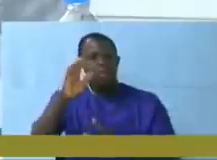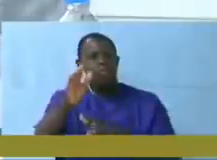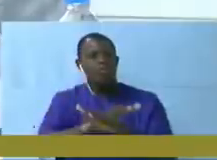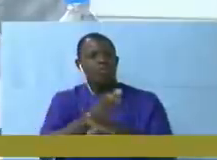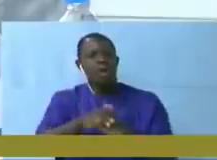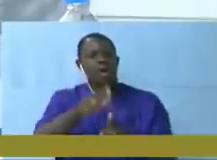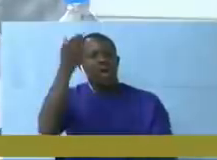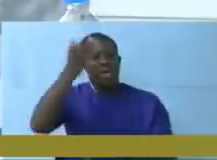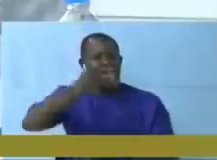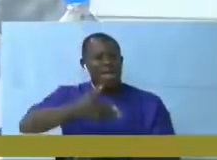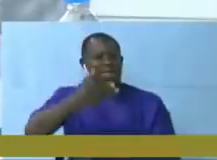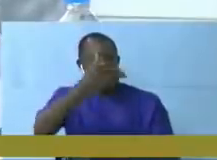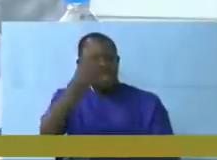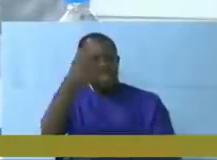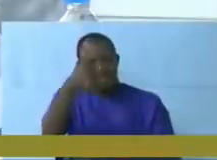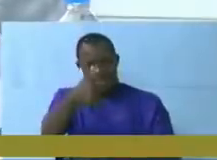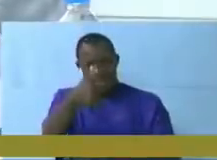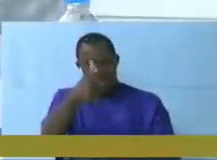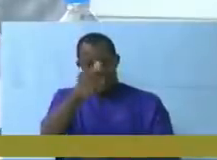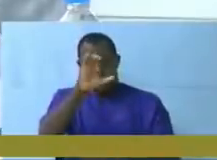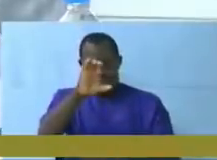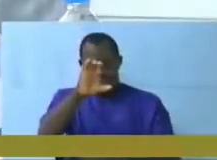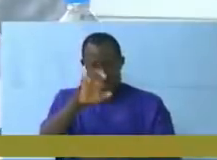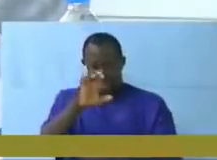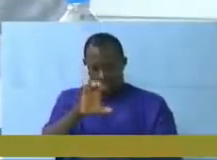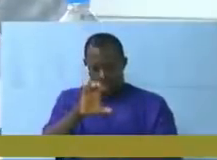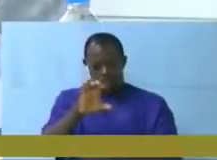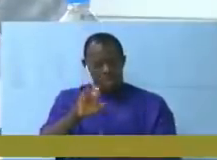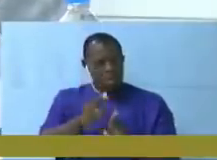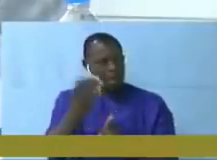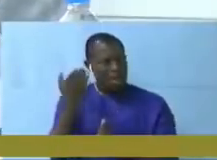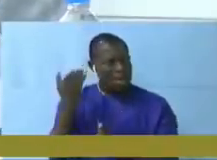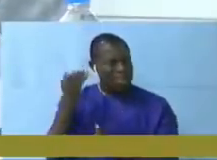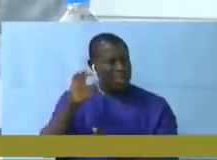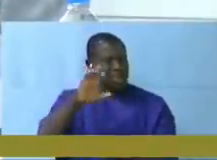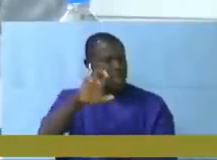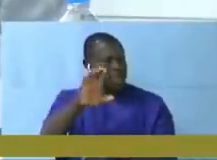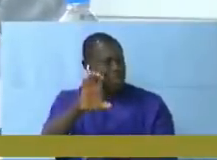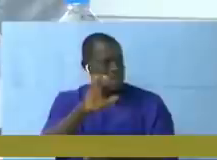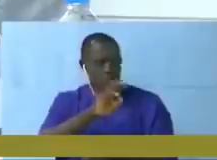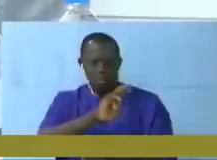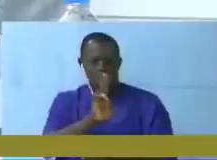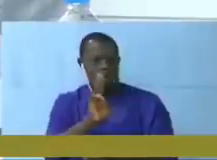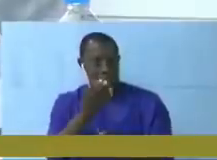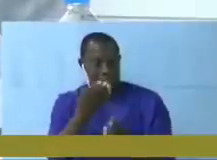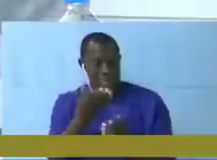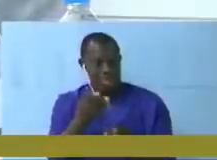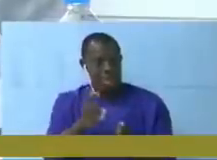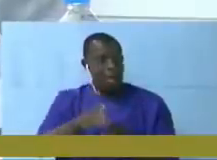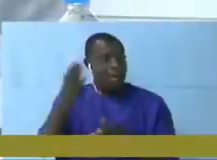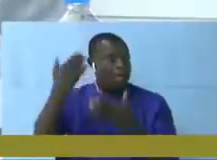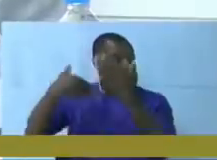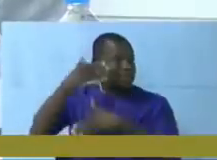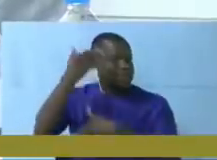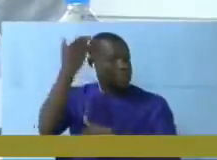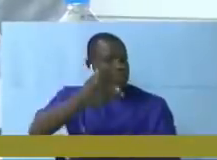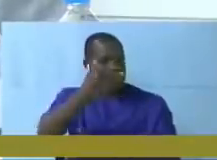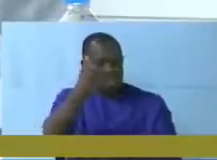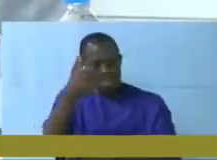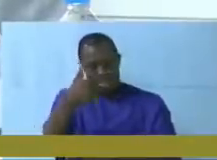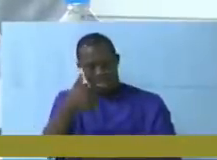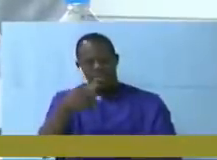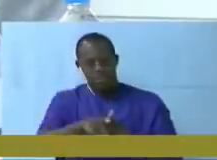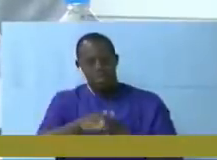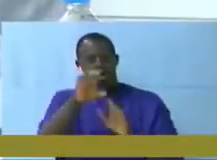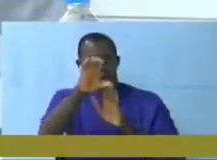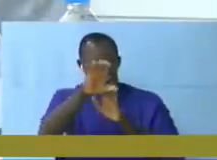1996 CRC, not the last CRC. Not last CRC. Yes, okay. Then they went on to say, the president had no checks under the constitution. He was